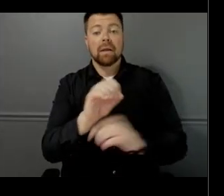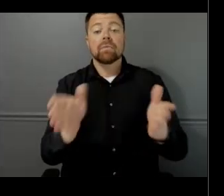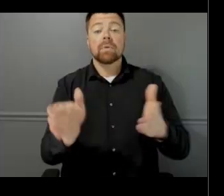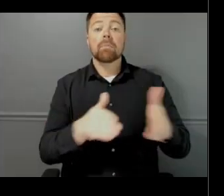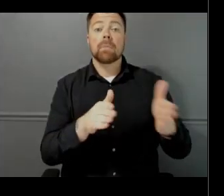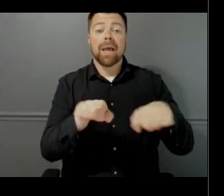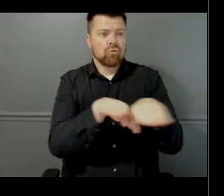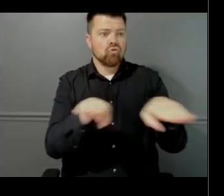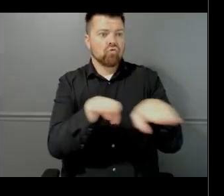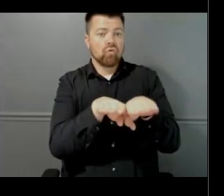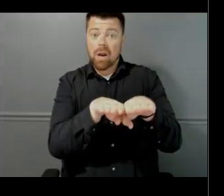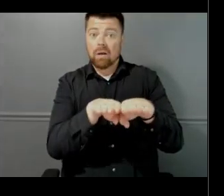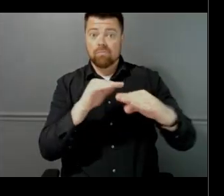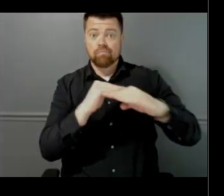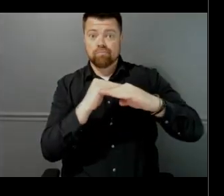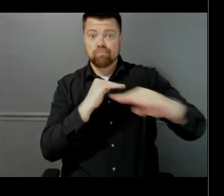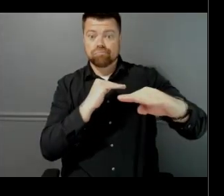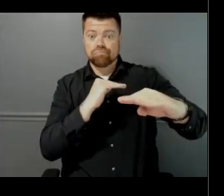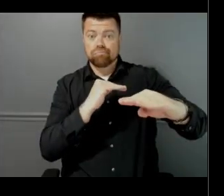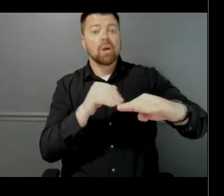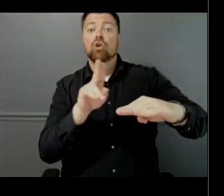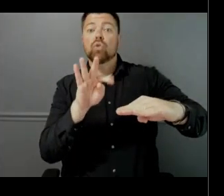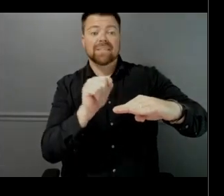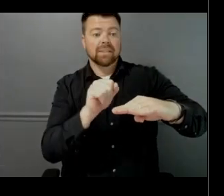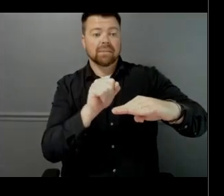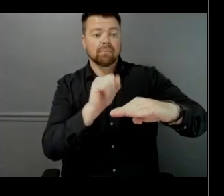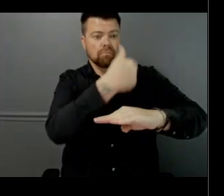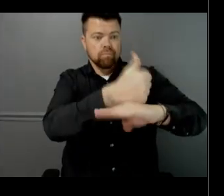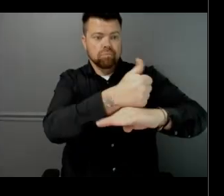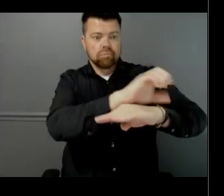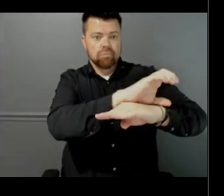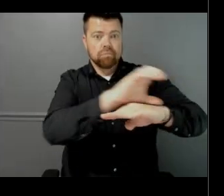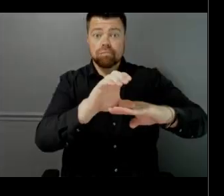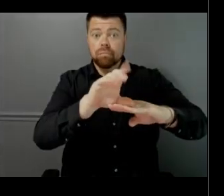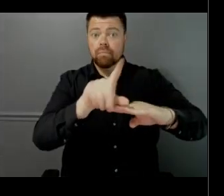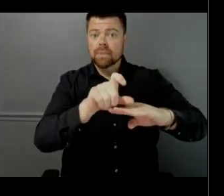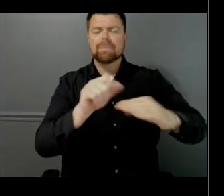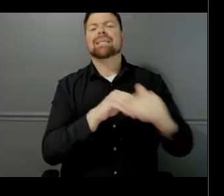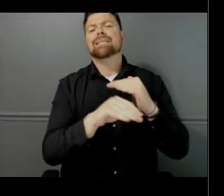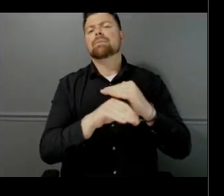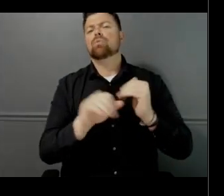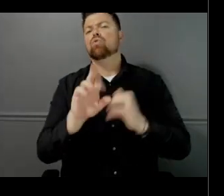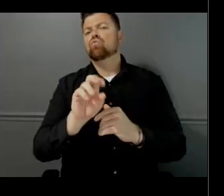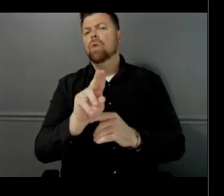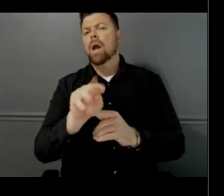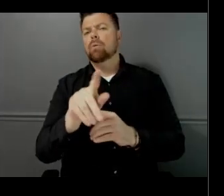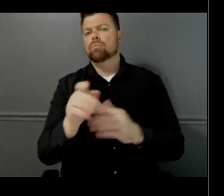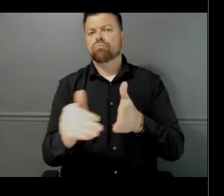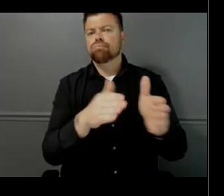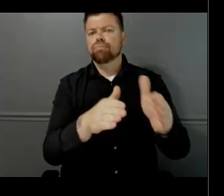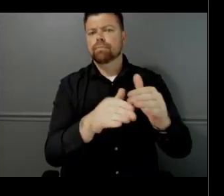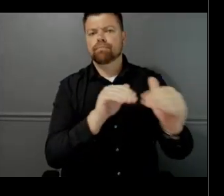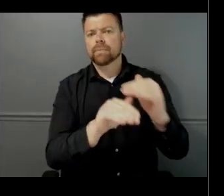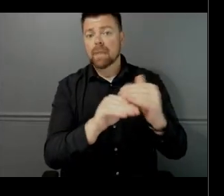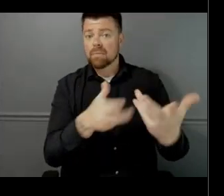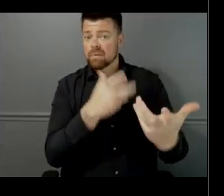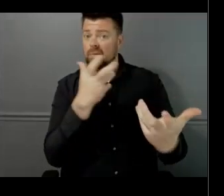planned ground floor units must be on an accessible route and meet the